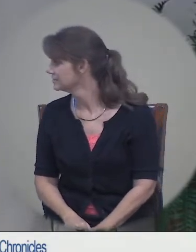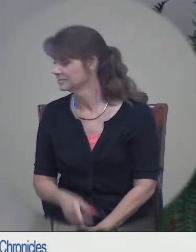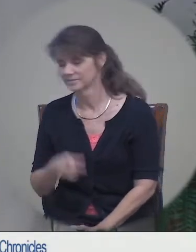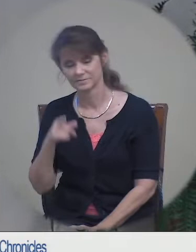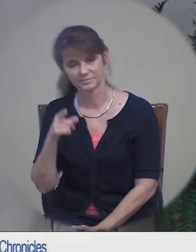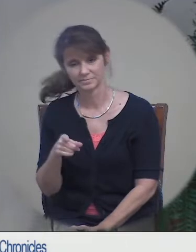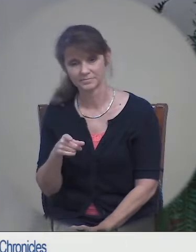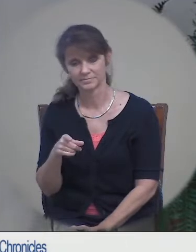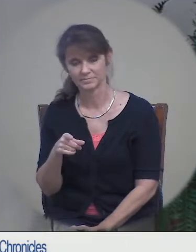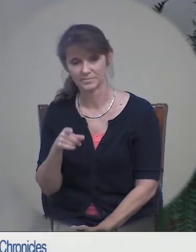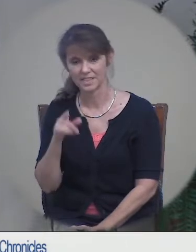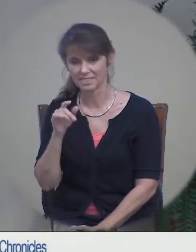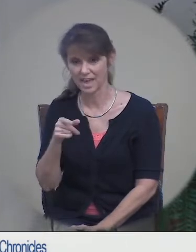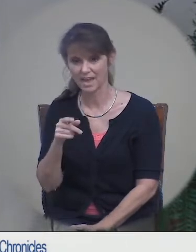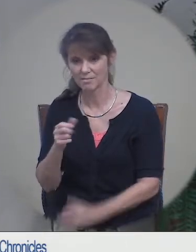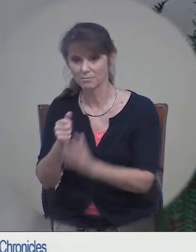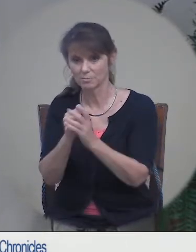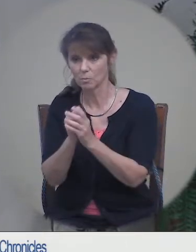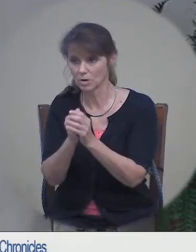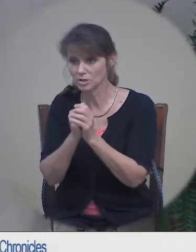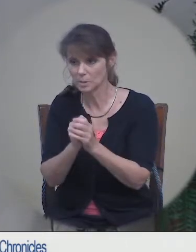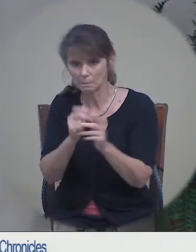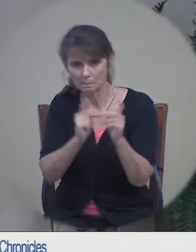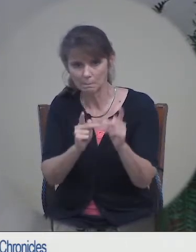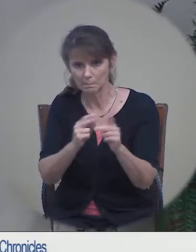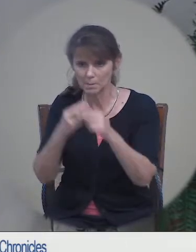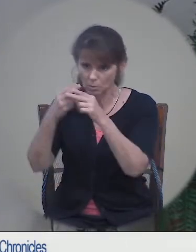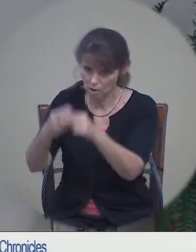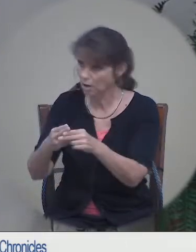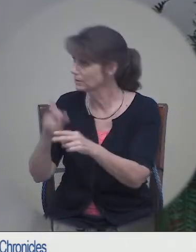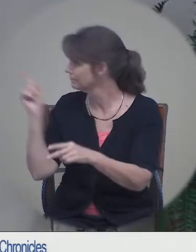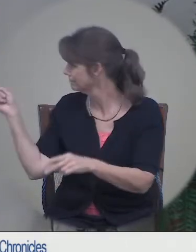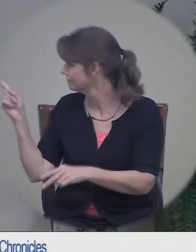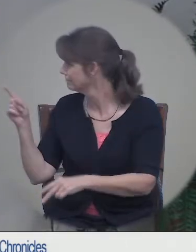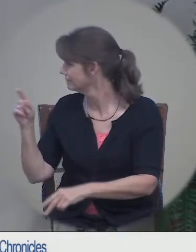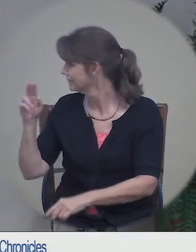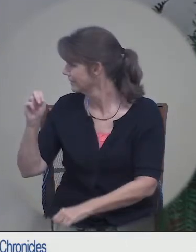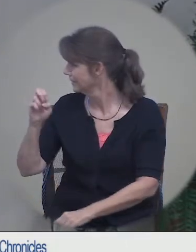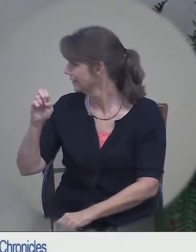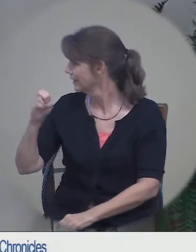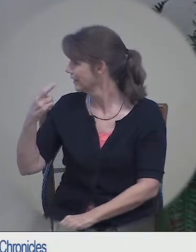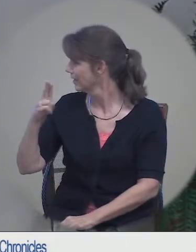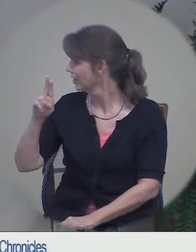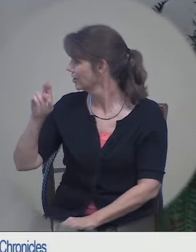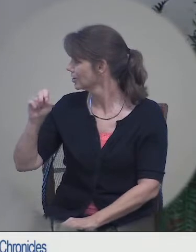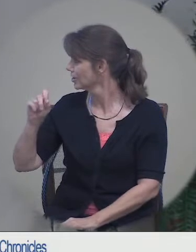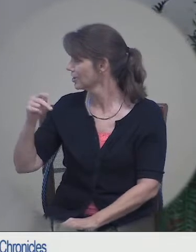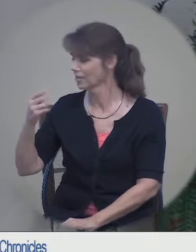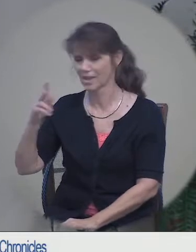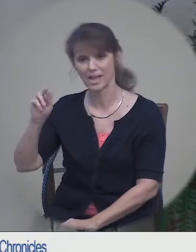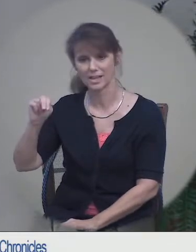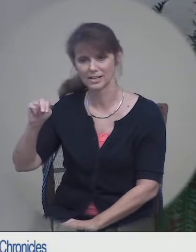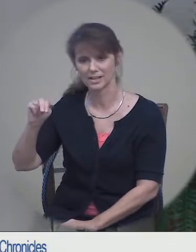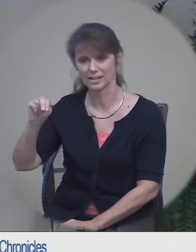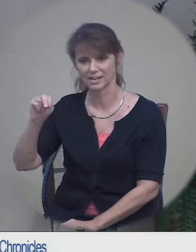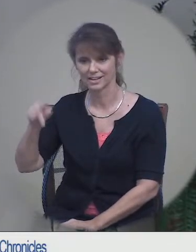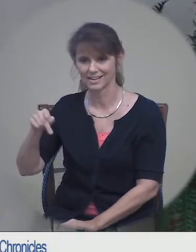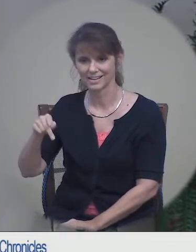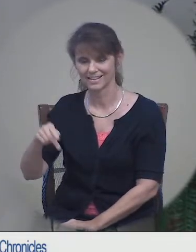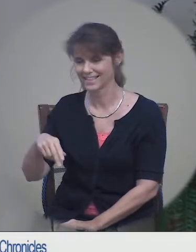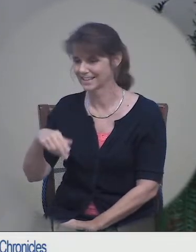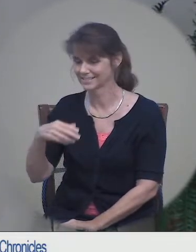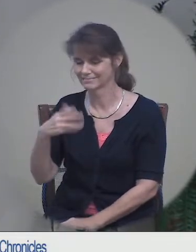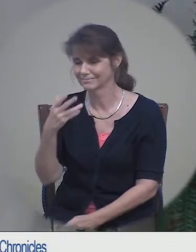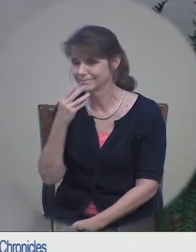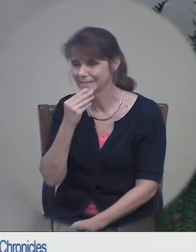worship. And so they called this thing the Nehushtan. It's a word apparently in Hebrew, and I don't speak Hebrew, but